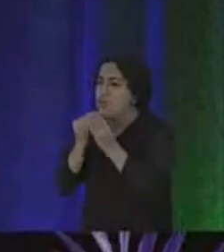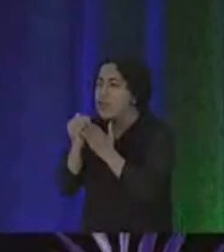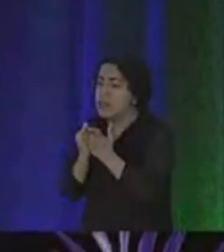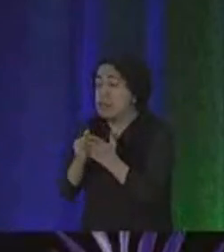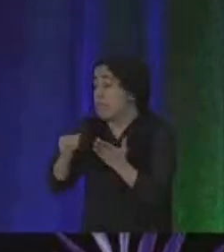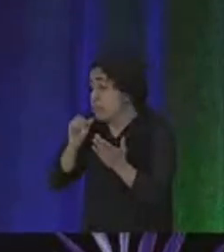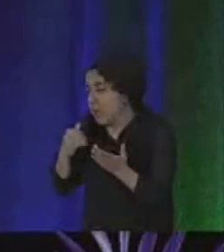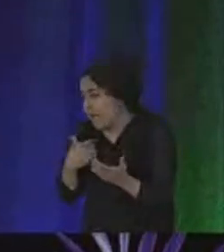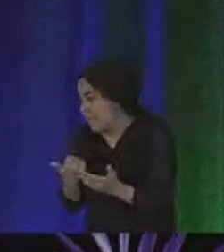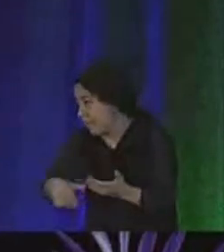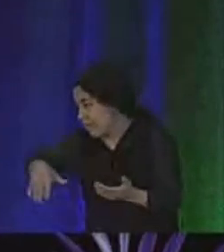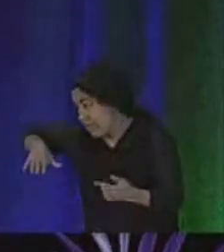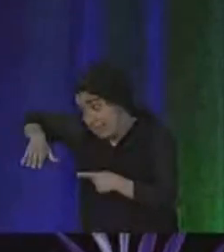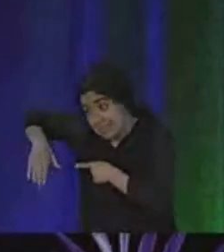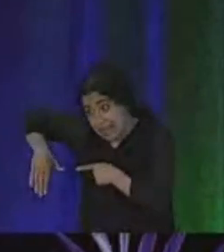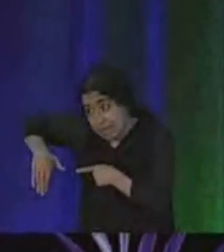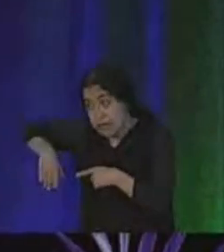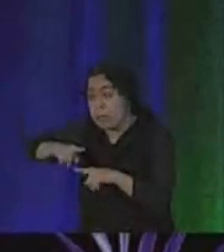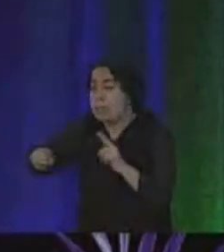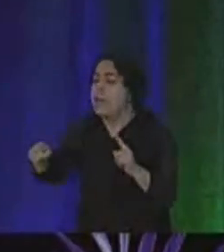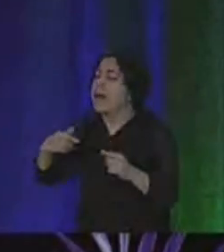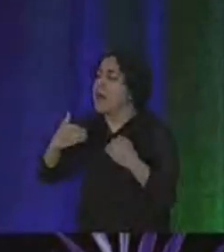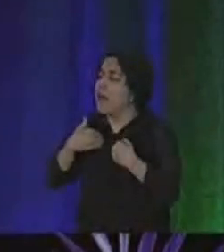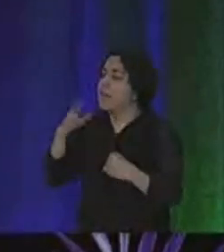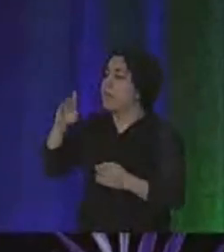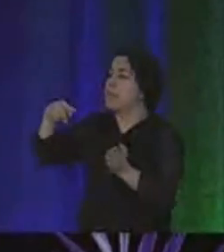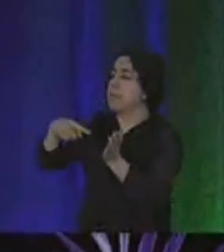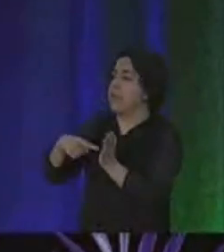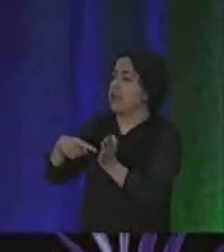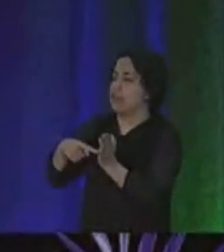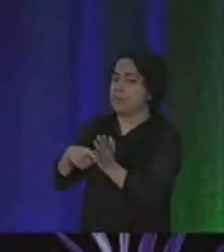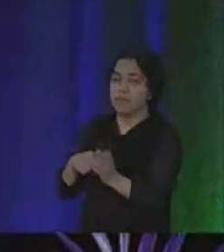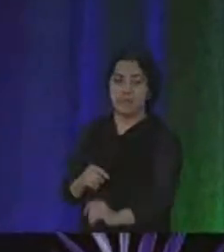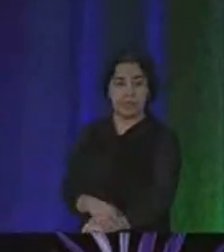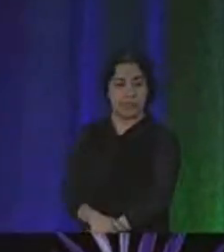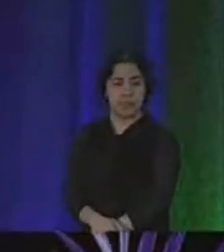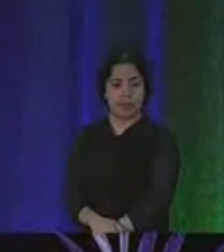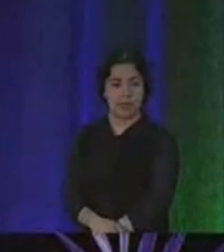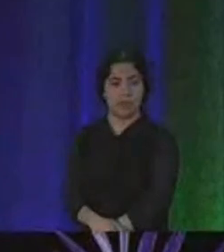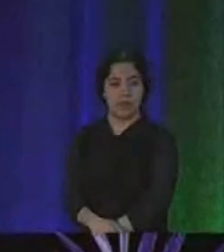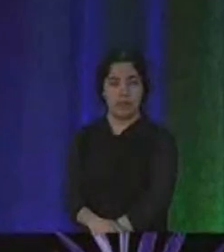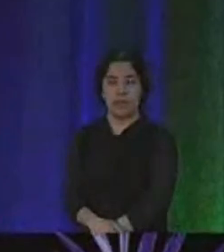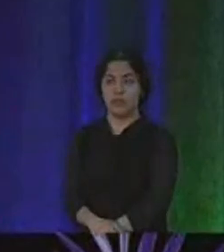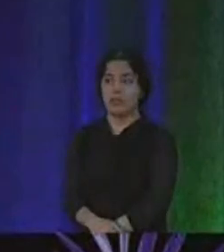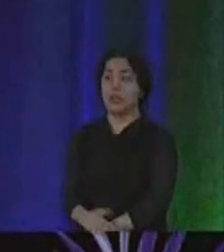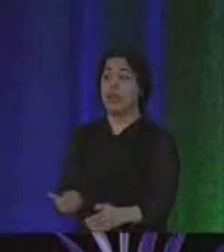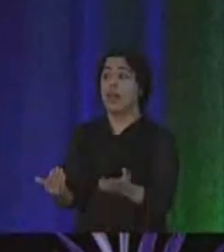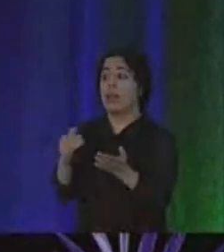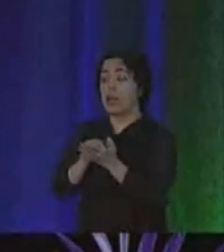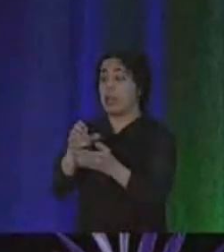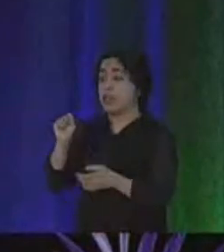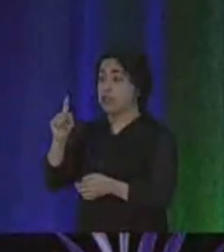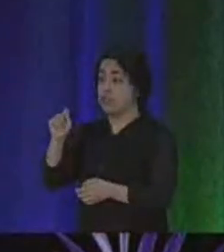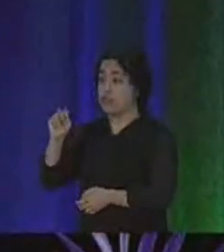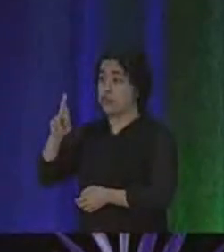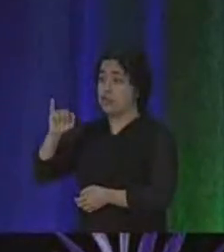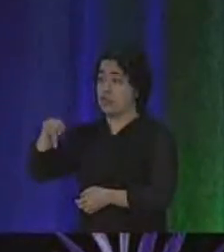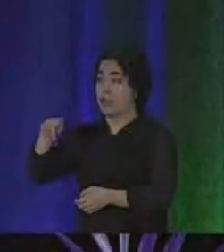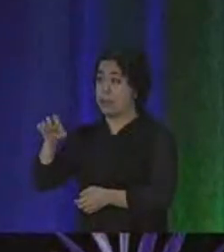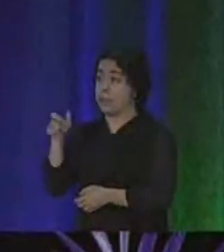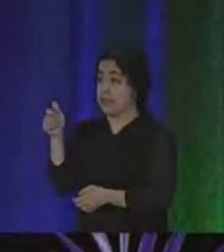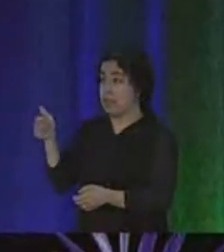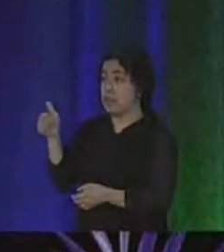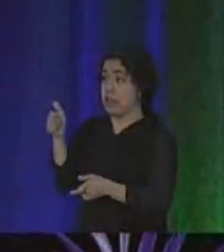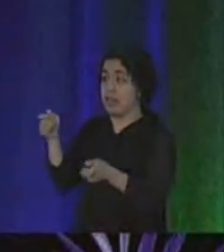just yet. But what I do have is this billing portal. This is, again, handled by Stripe. They take me over to their dashboard.